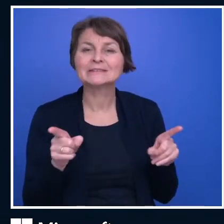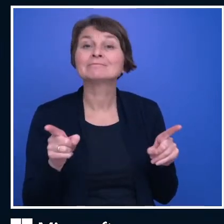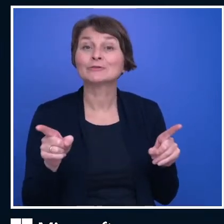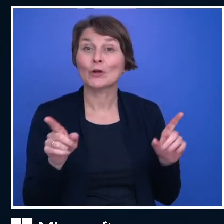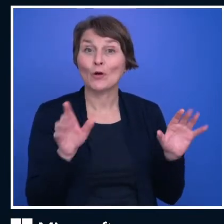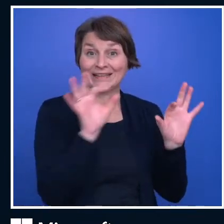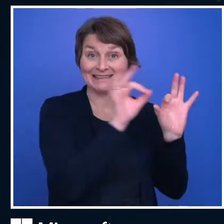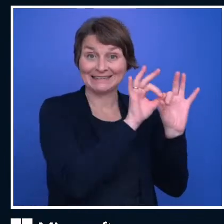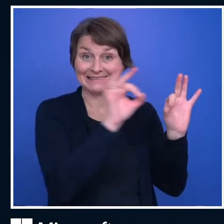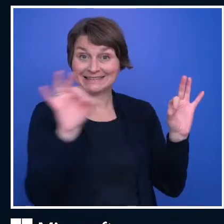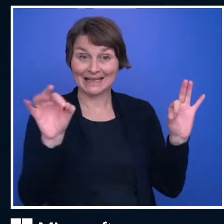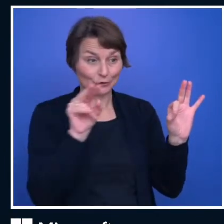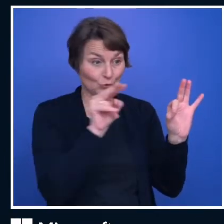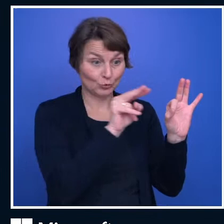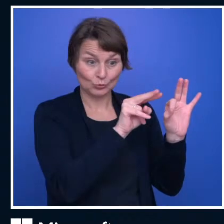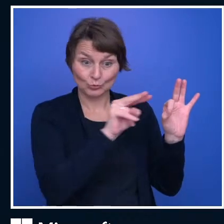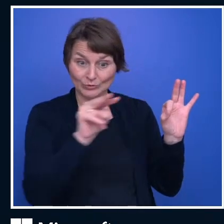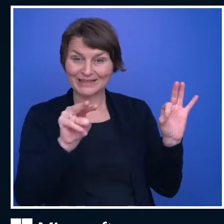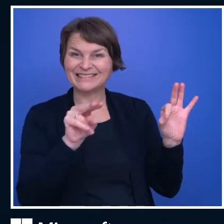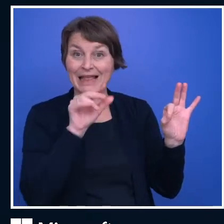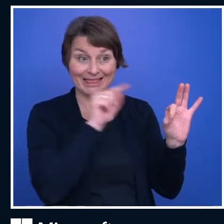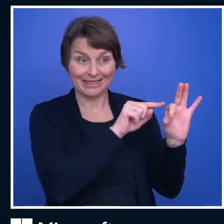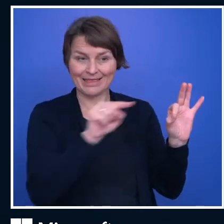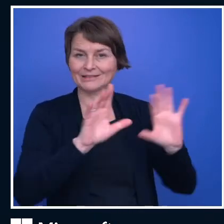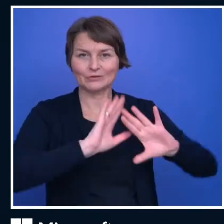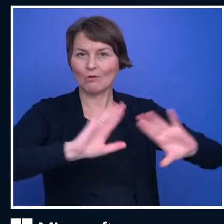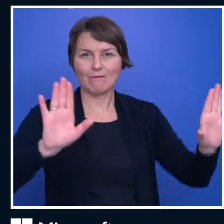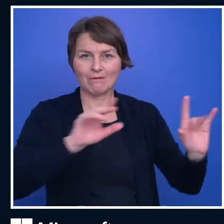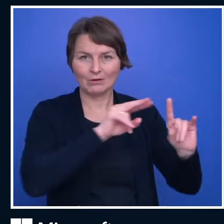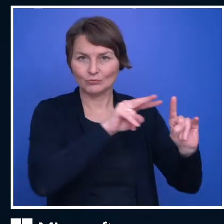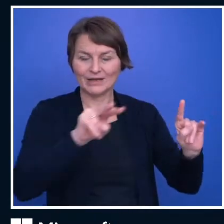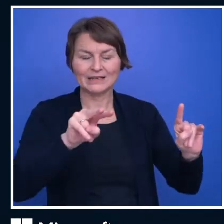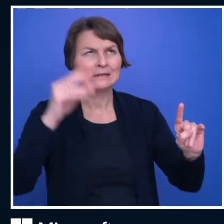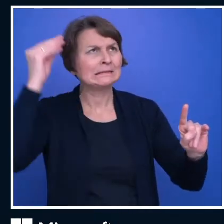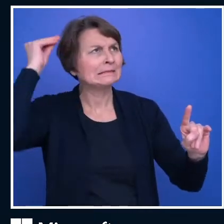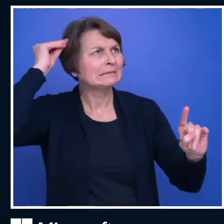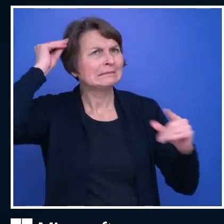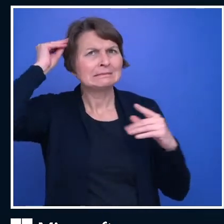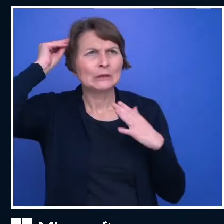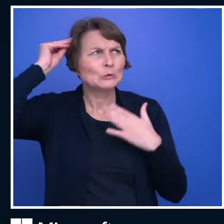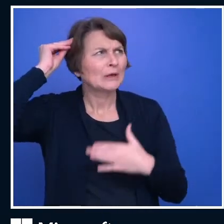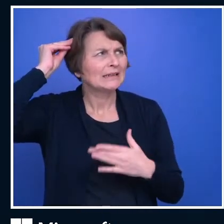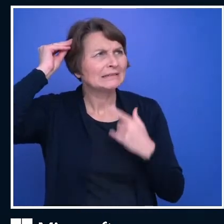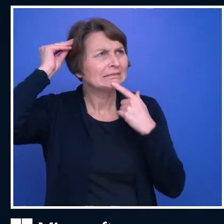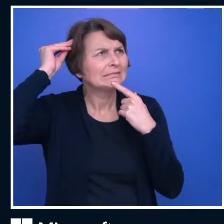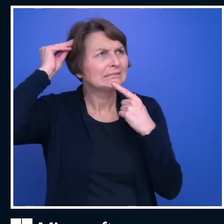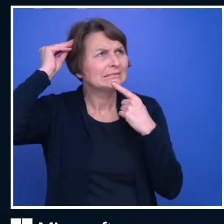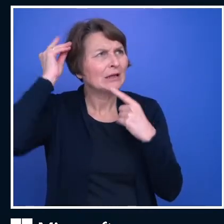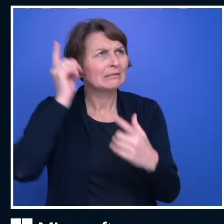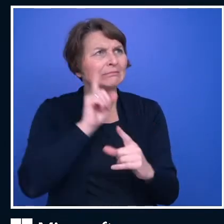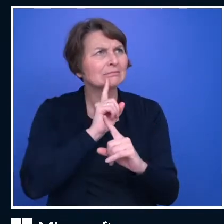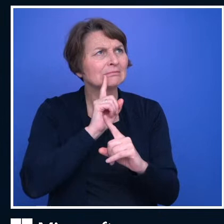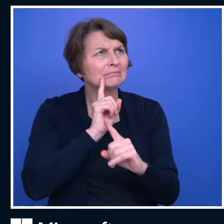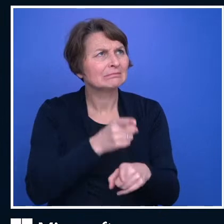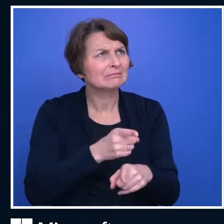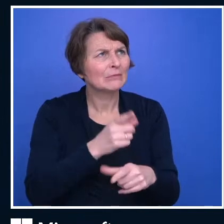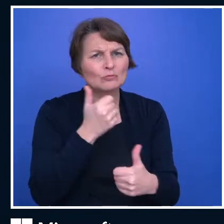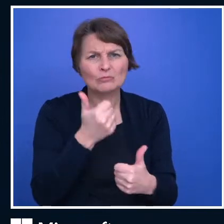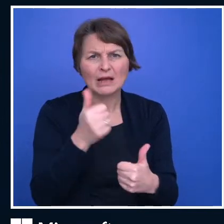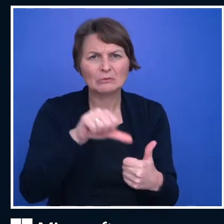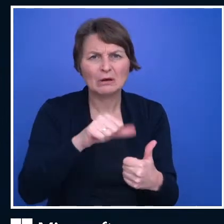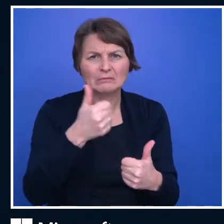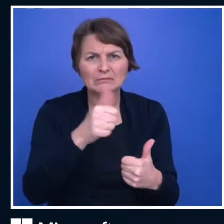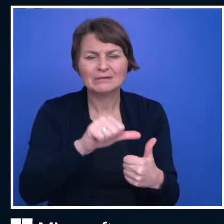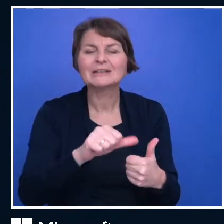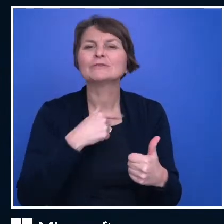what is in that sentence, and if we don't remember it correctly, we get confused with the wrong answer. So to make it a bit more efficient